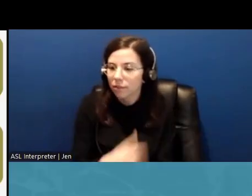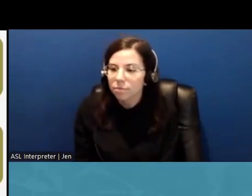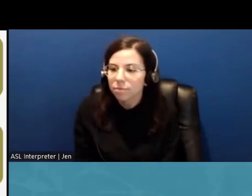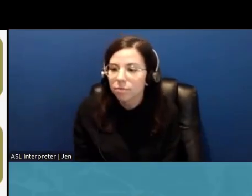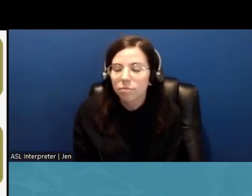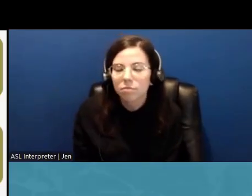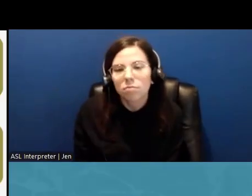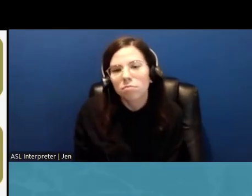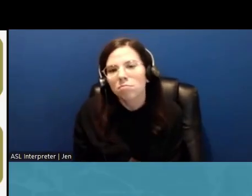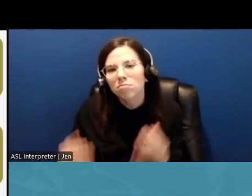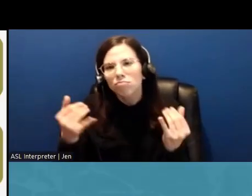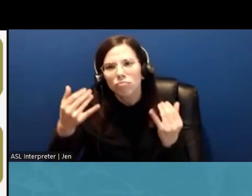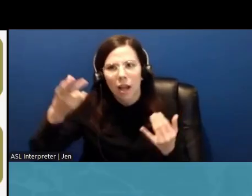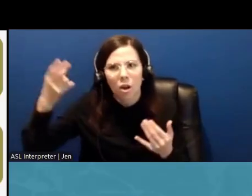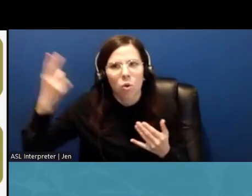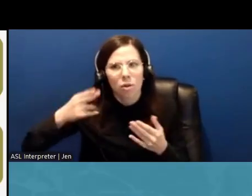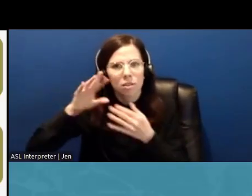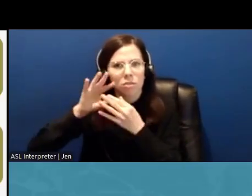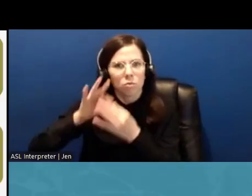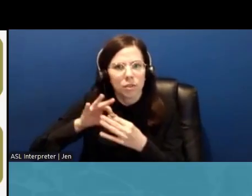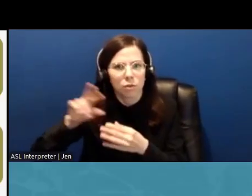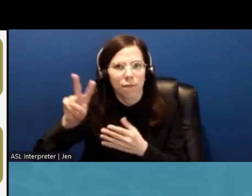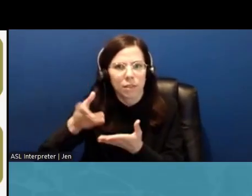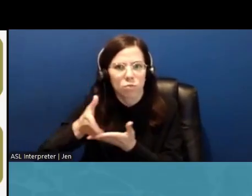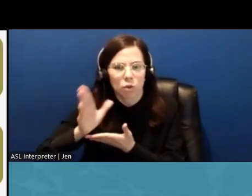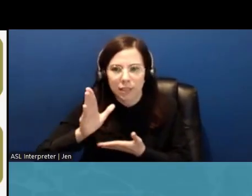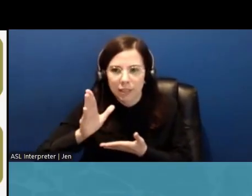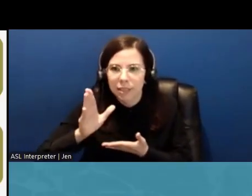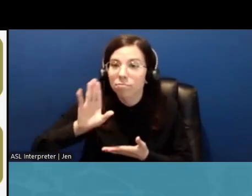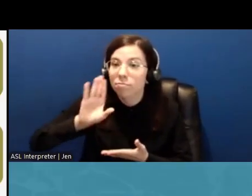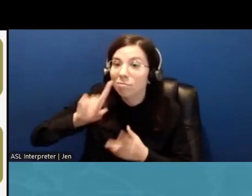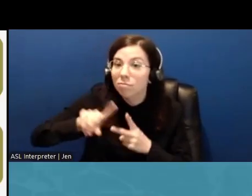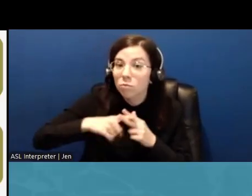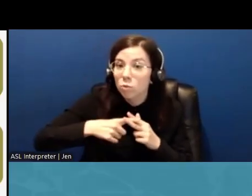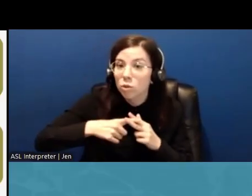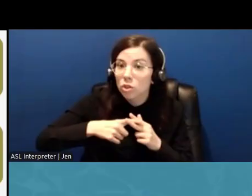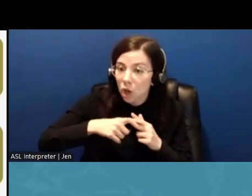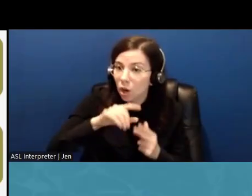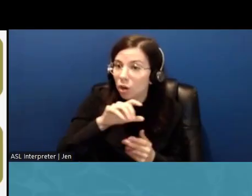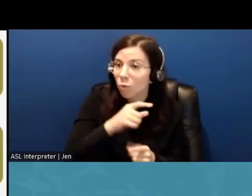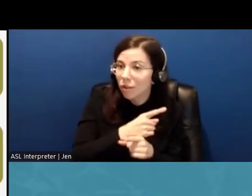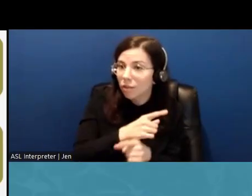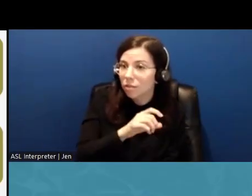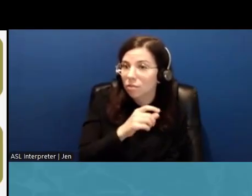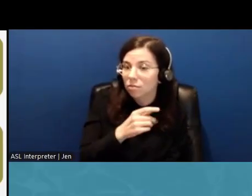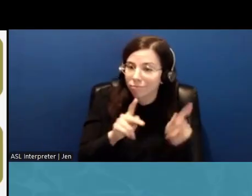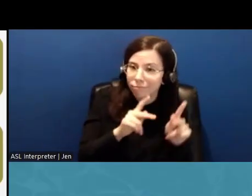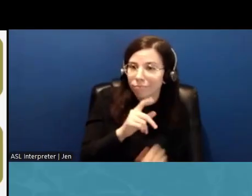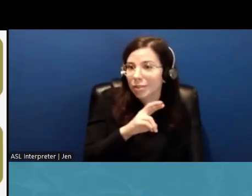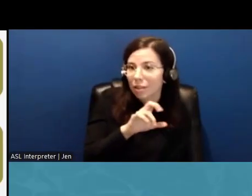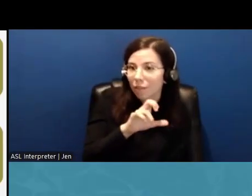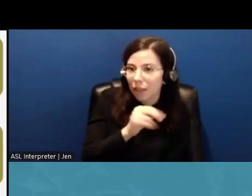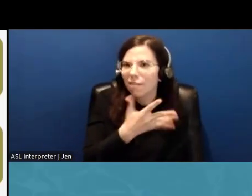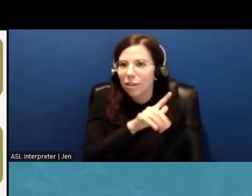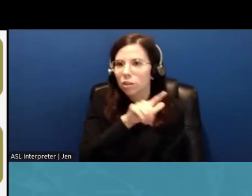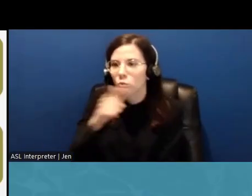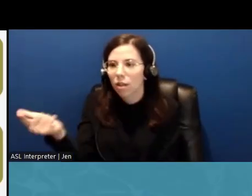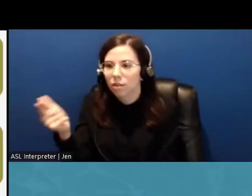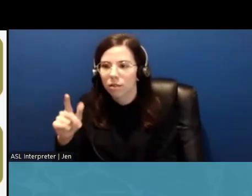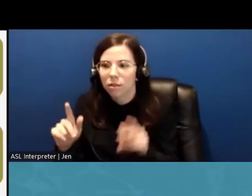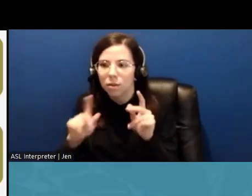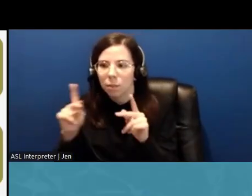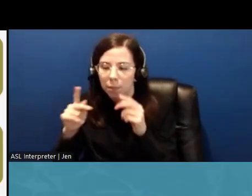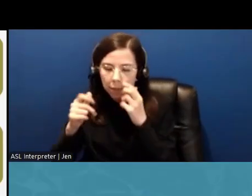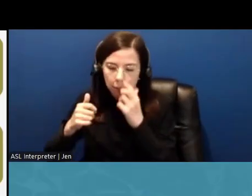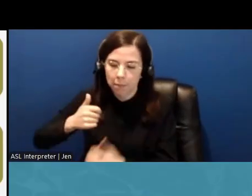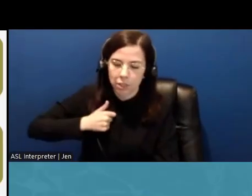of history on victims' rights. And I'm going to start on the civilian side and then go to the military side. So